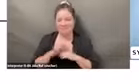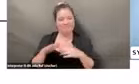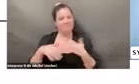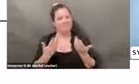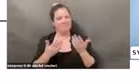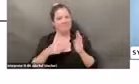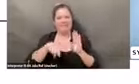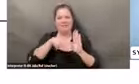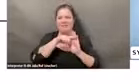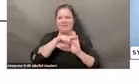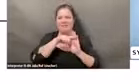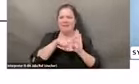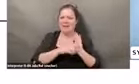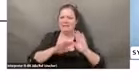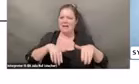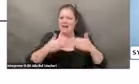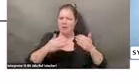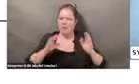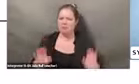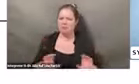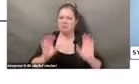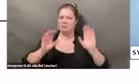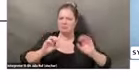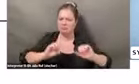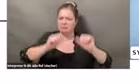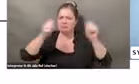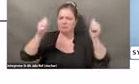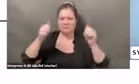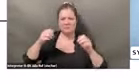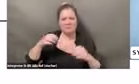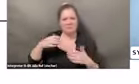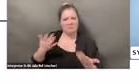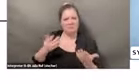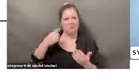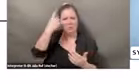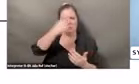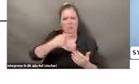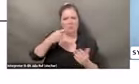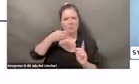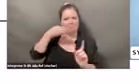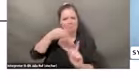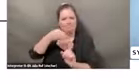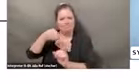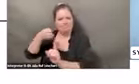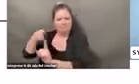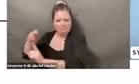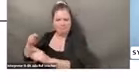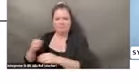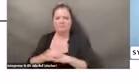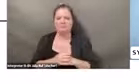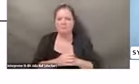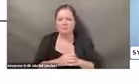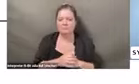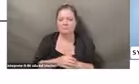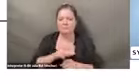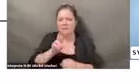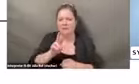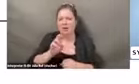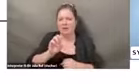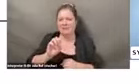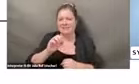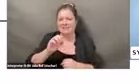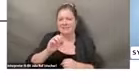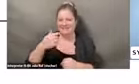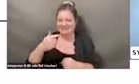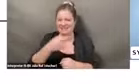practical guidelines designed for? They were designed for vocational education and training providers in EU member states who are interested